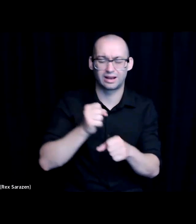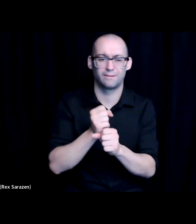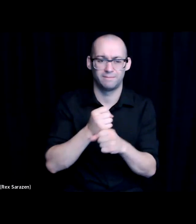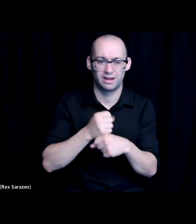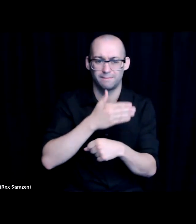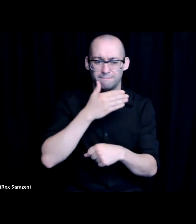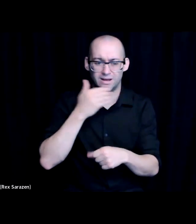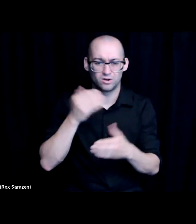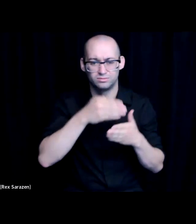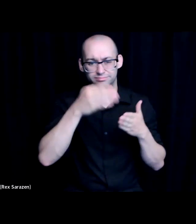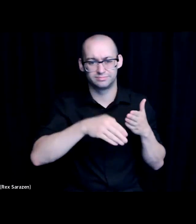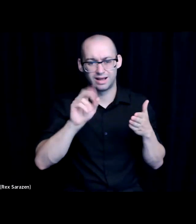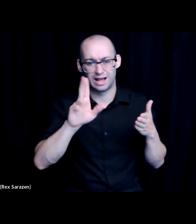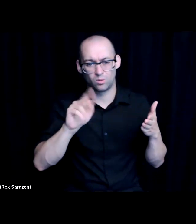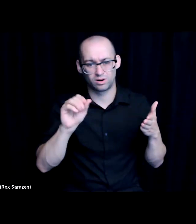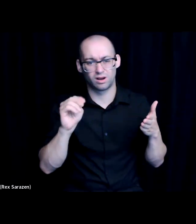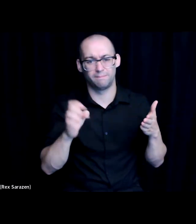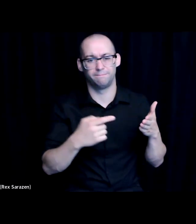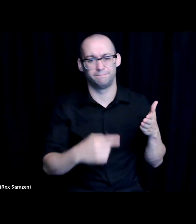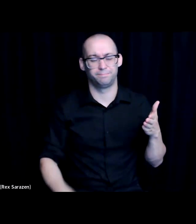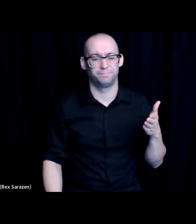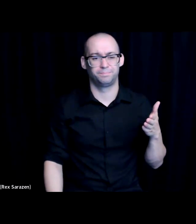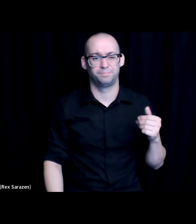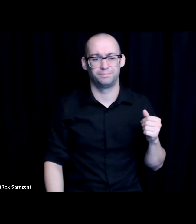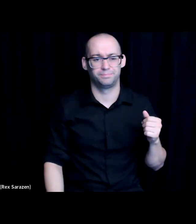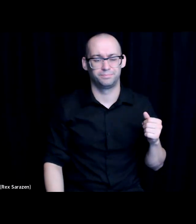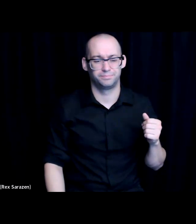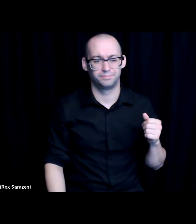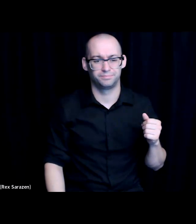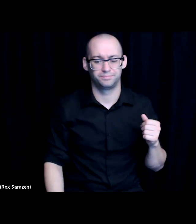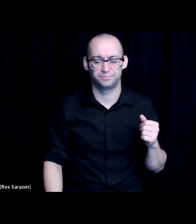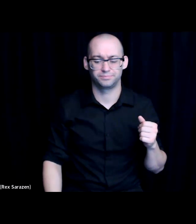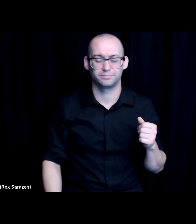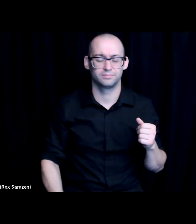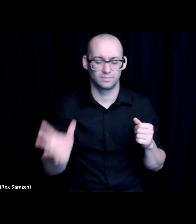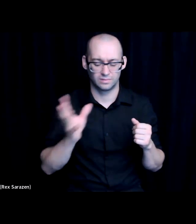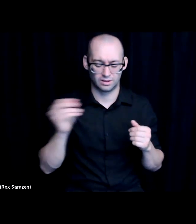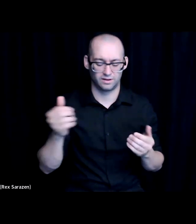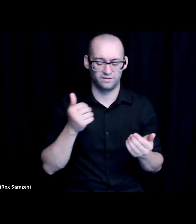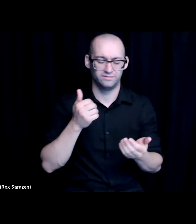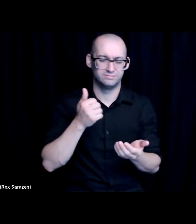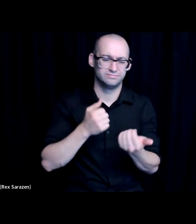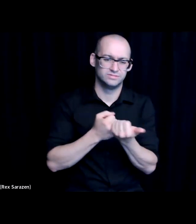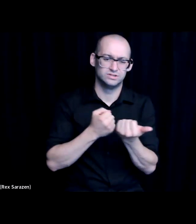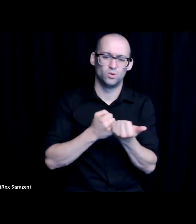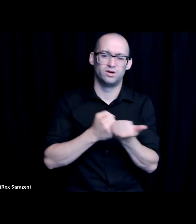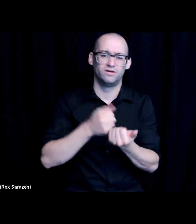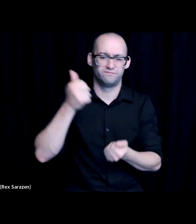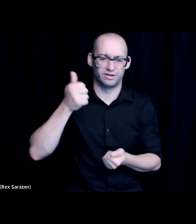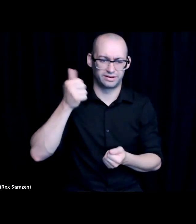outcomes and make the healthcare delivery system more accessible and equitable. Also funding to support the